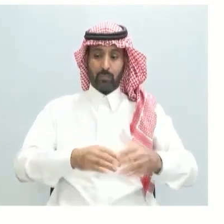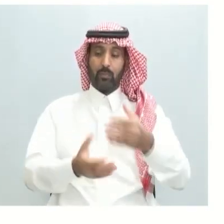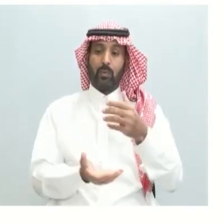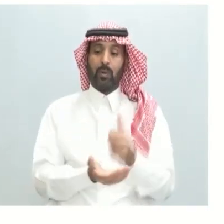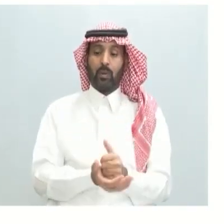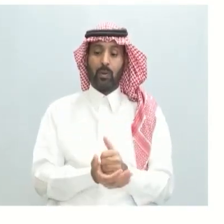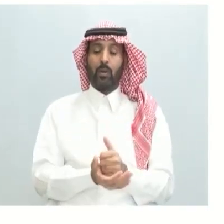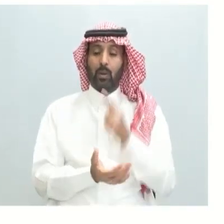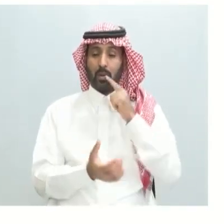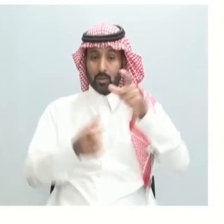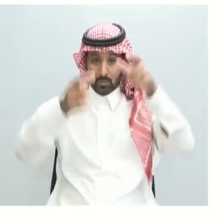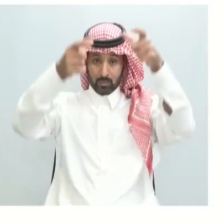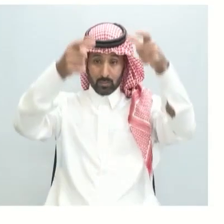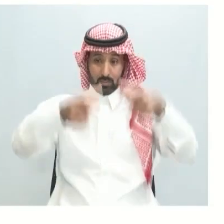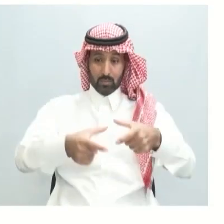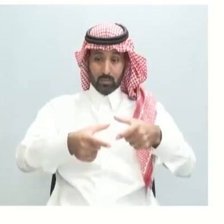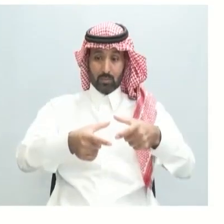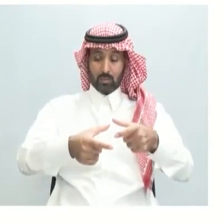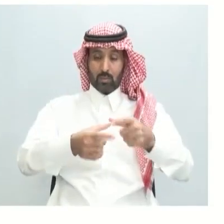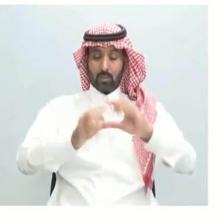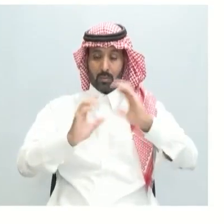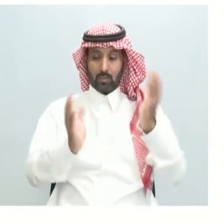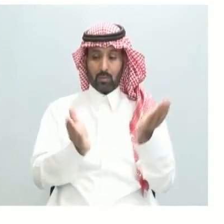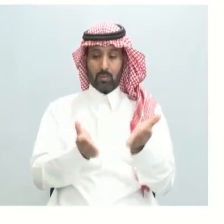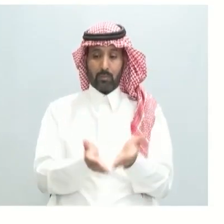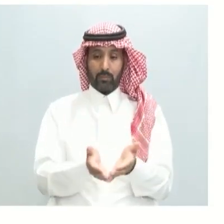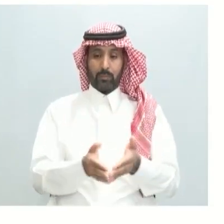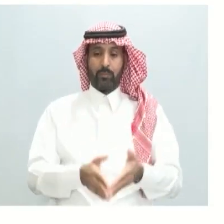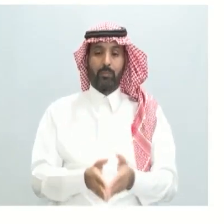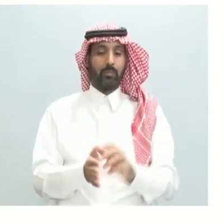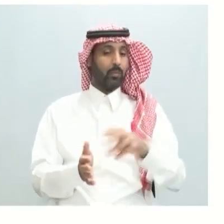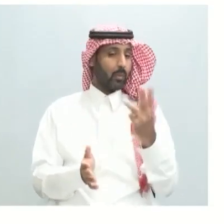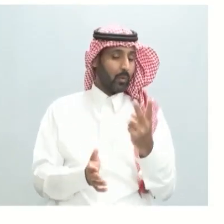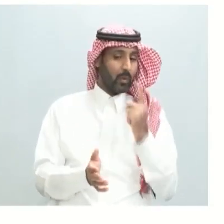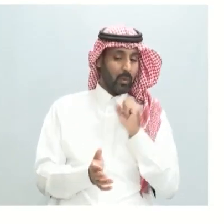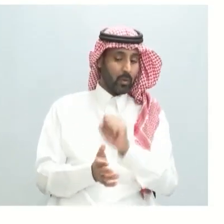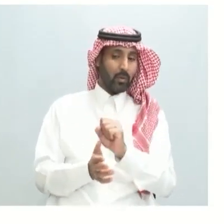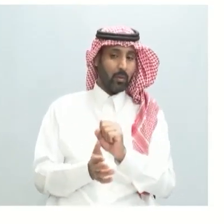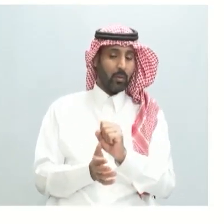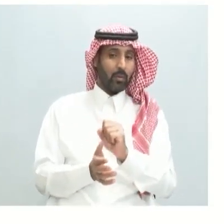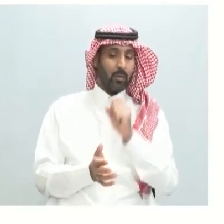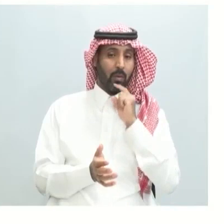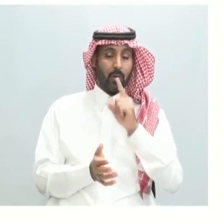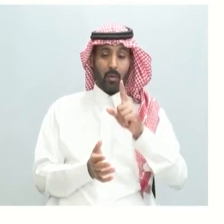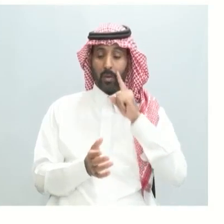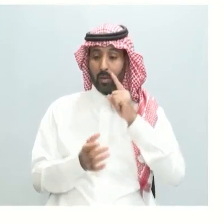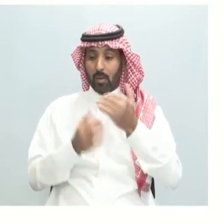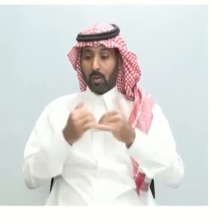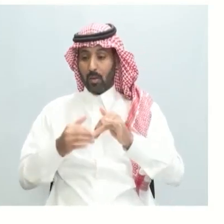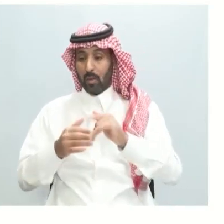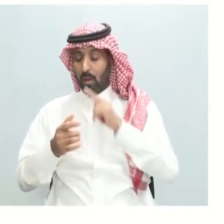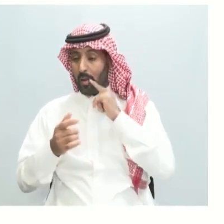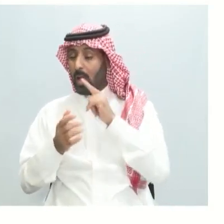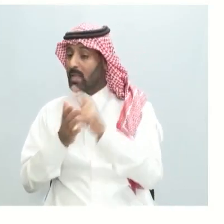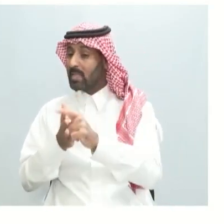So it's a circular minaret, rests on an octagonal base. Number two, what is special about the use of adobe in Salwa